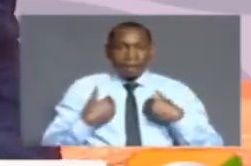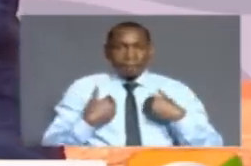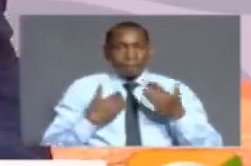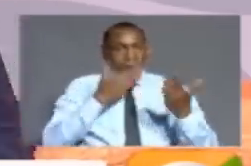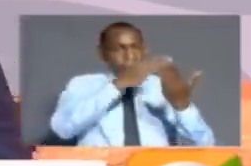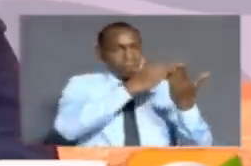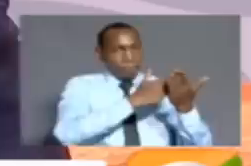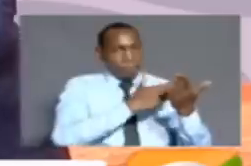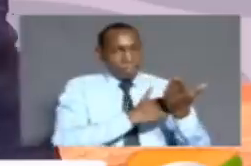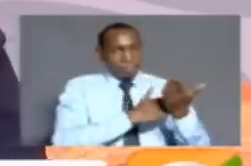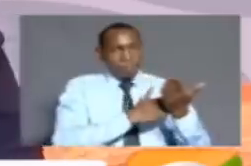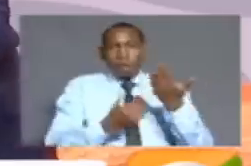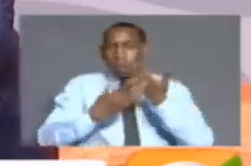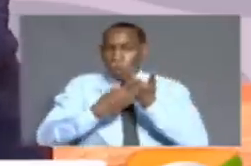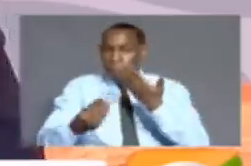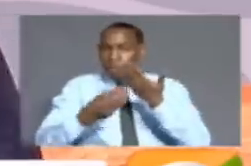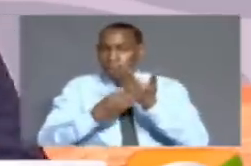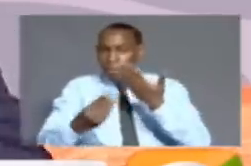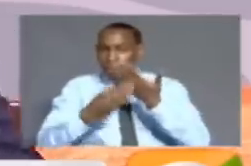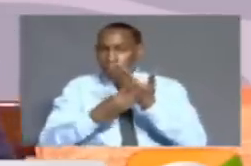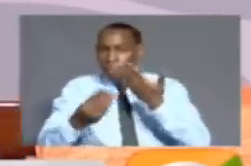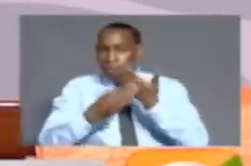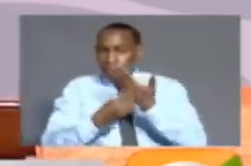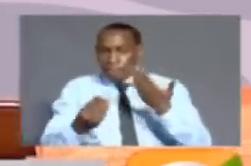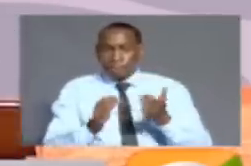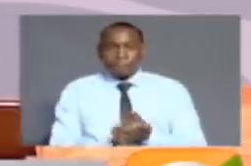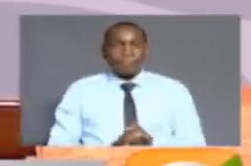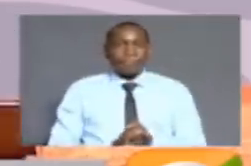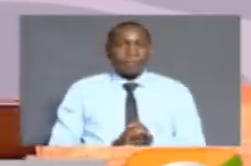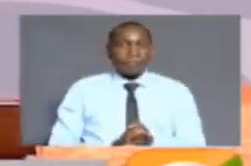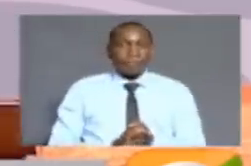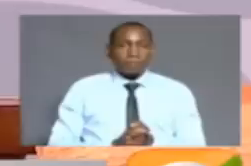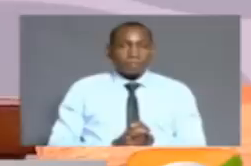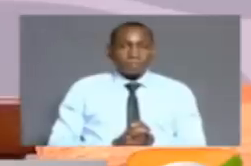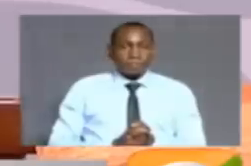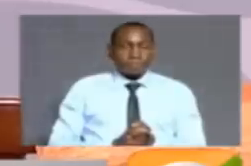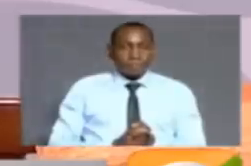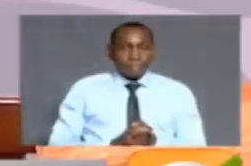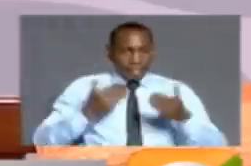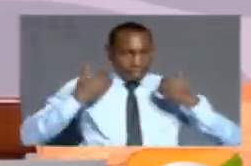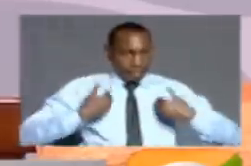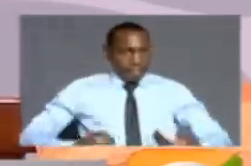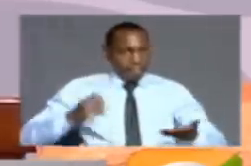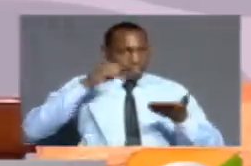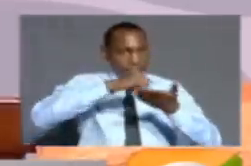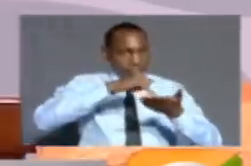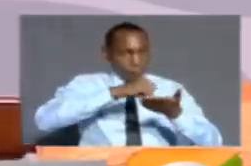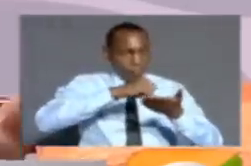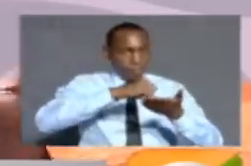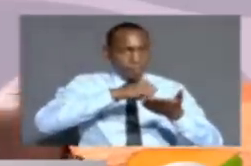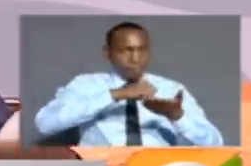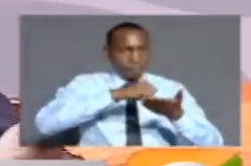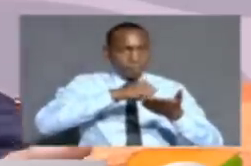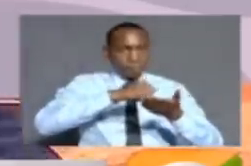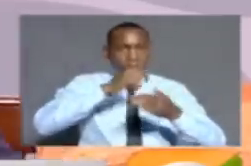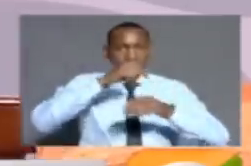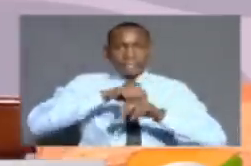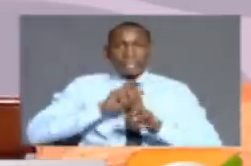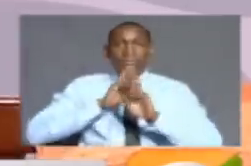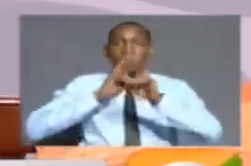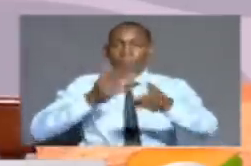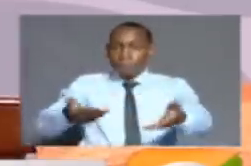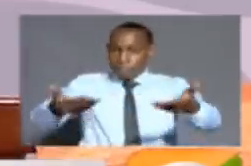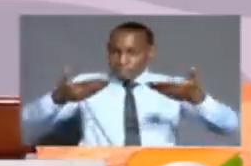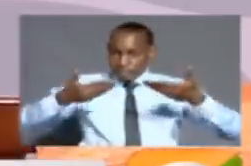and cut and paste. Allegedly, because I sit in this in CPIC. Yes. And when those reports come